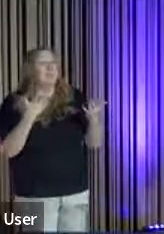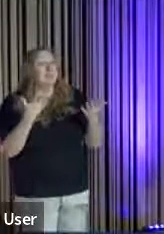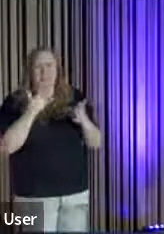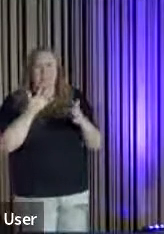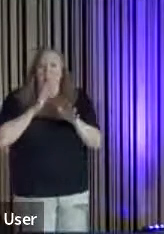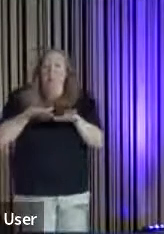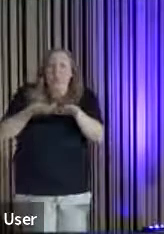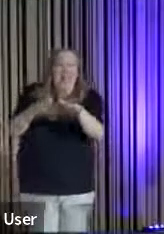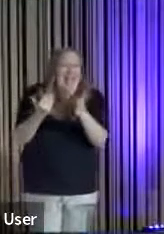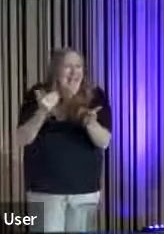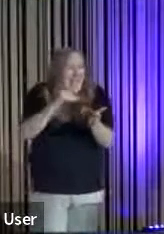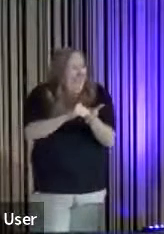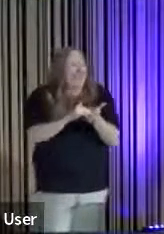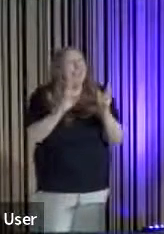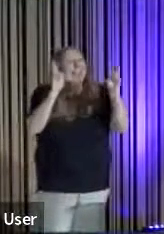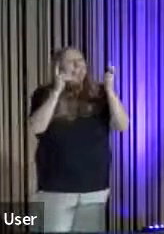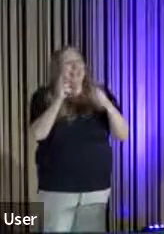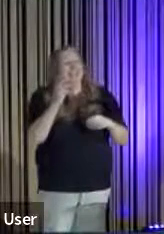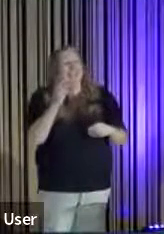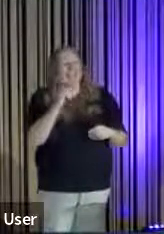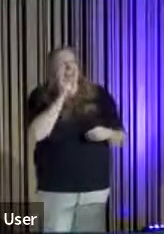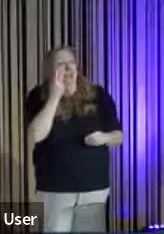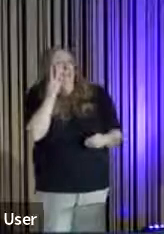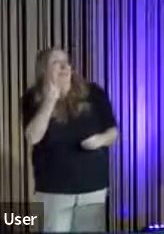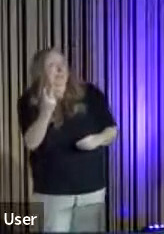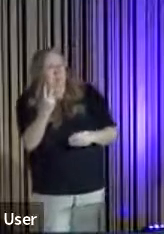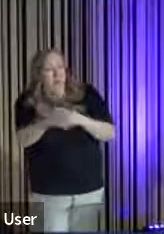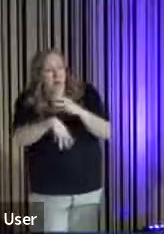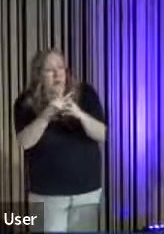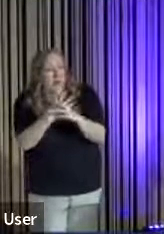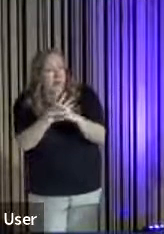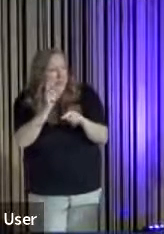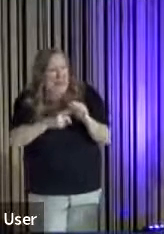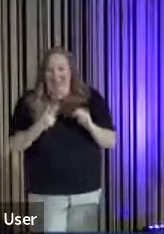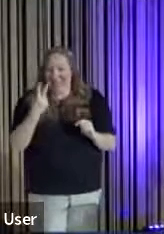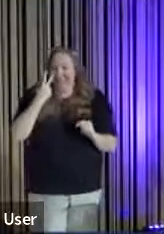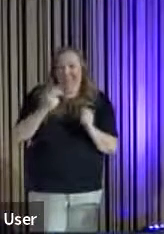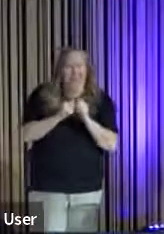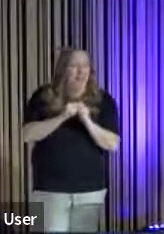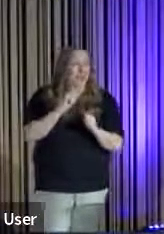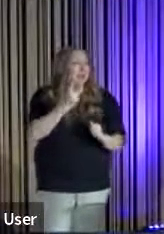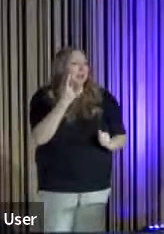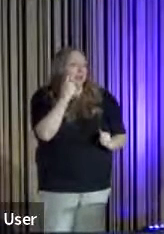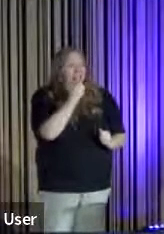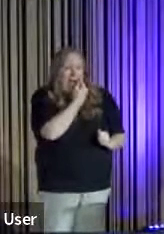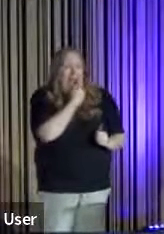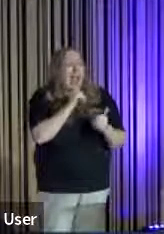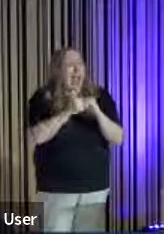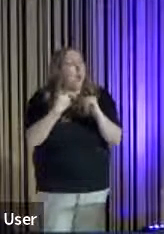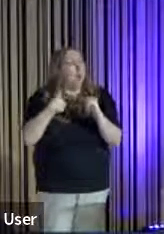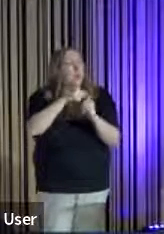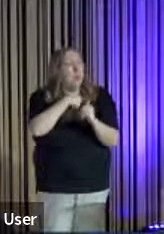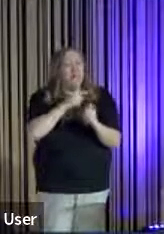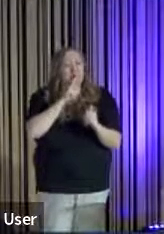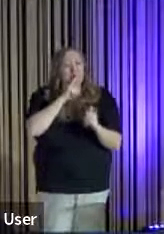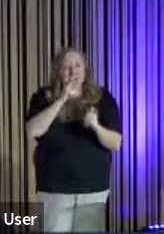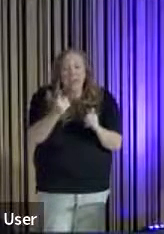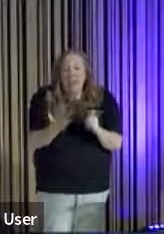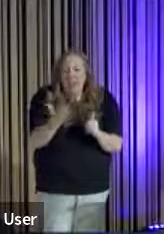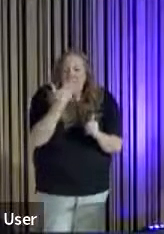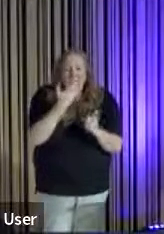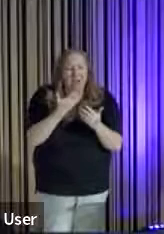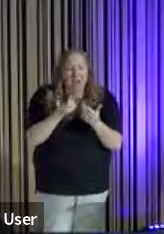world, invisible world to the naked eye. So how do we try and disentangle it through this